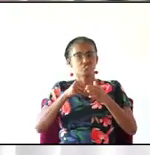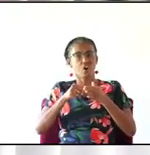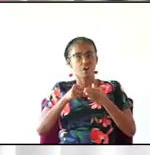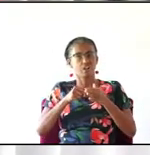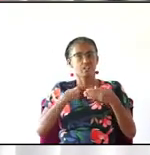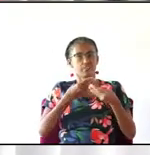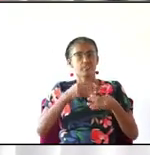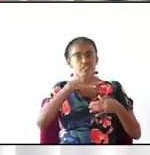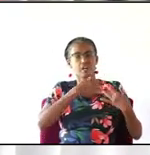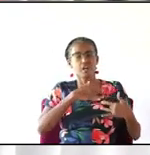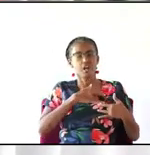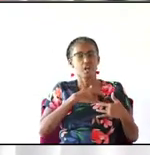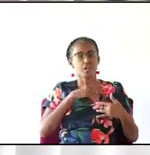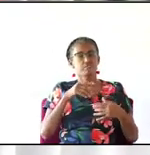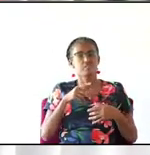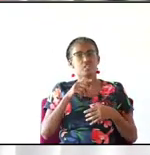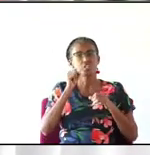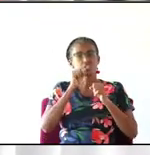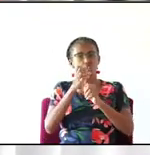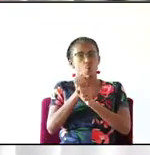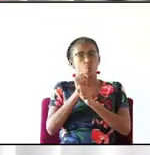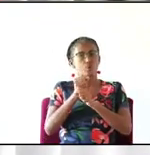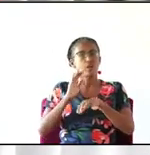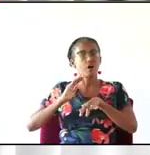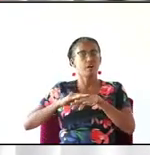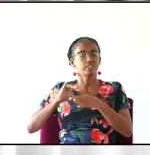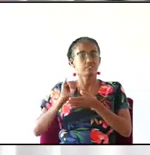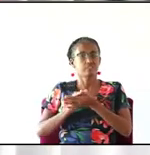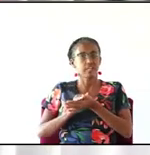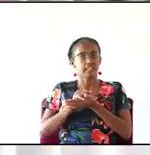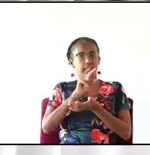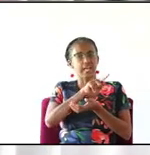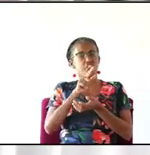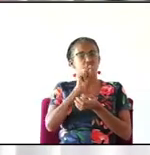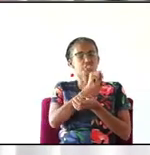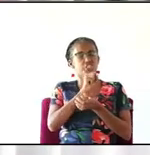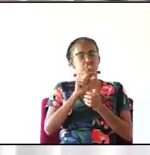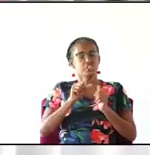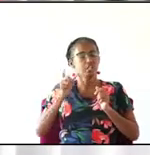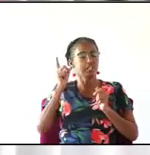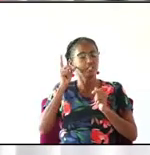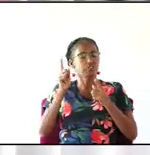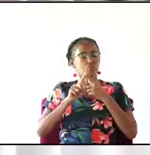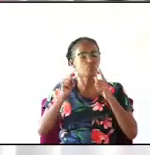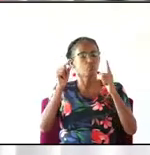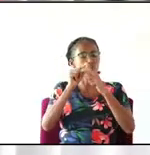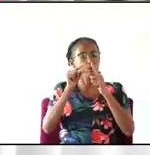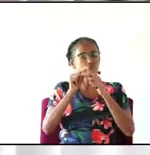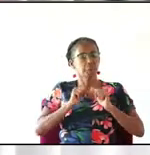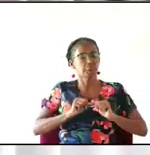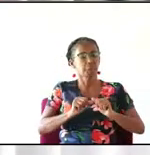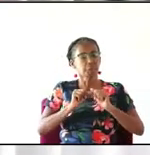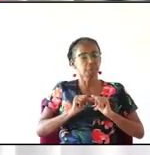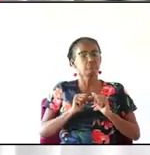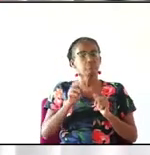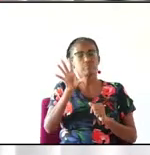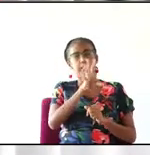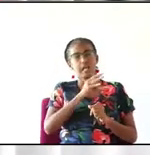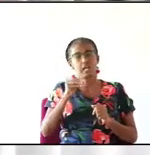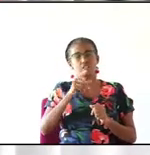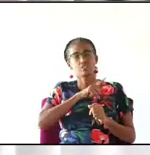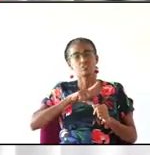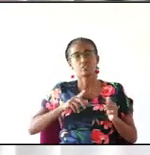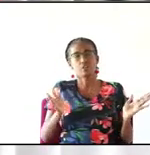truth, and I buried myself in his word constantly. But the Lord allowed me to know up front that